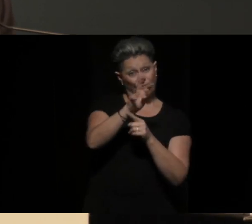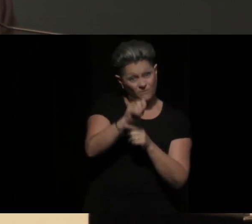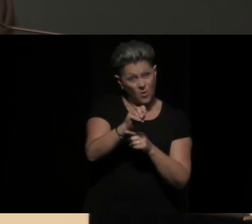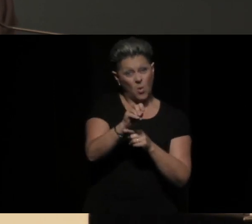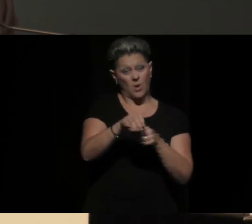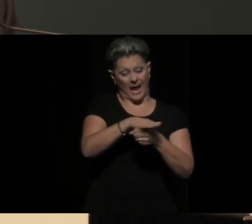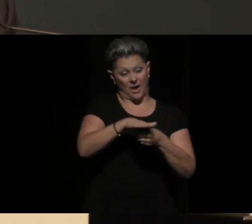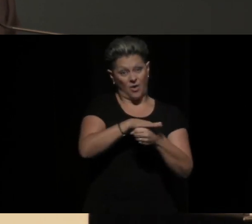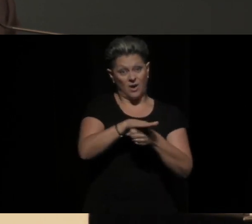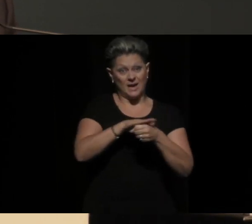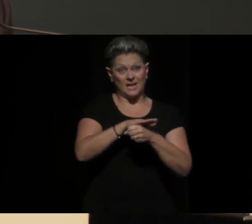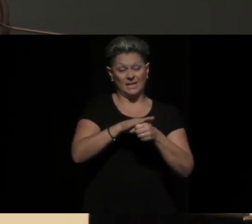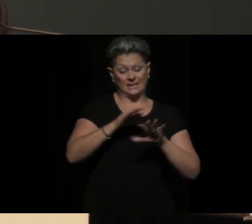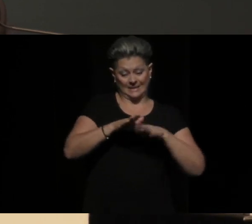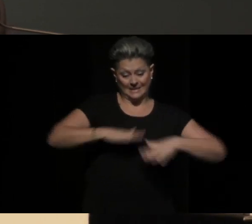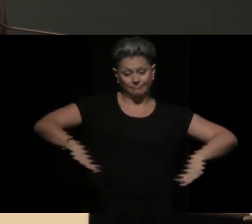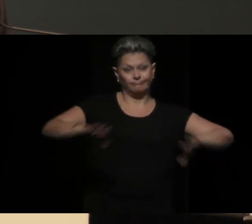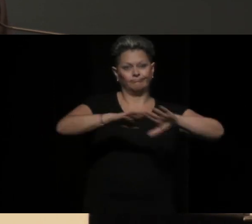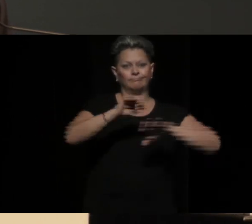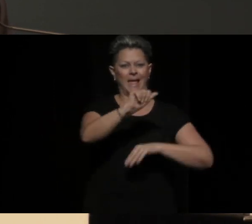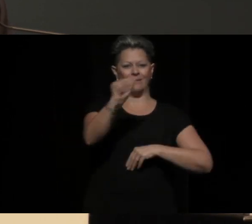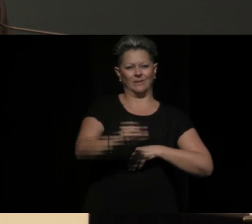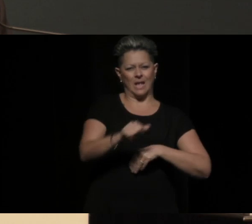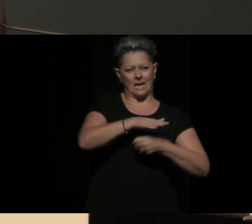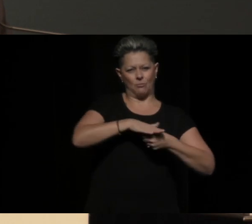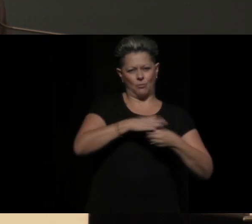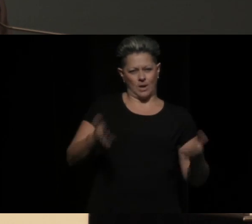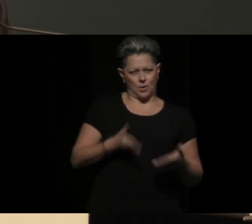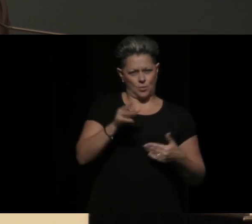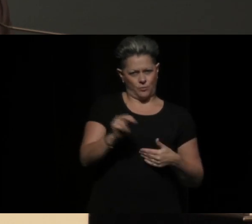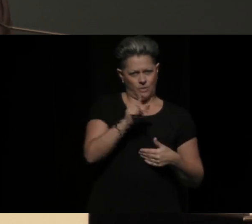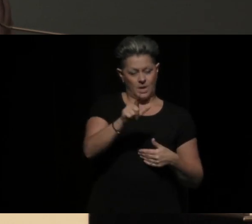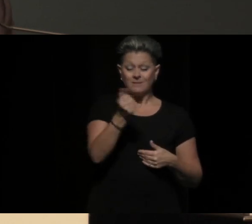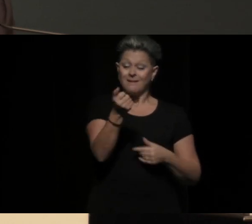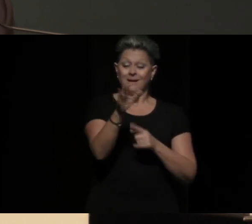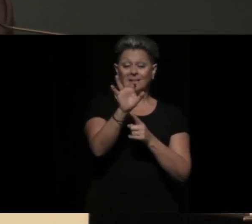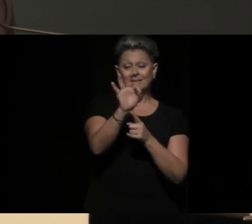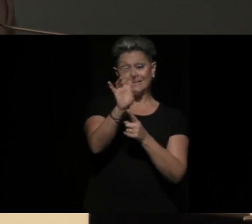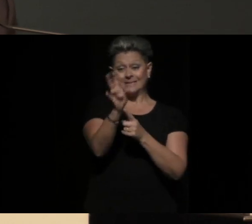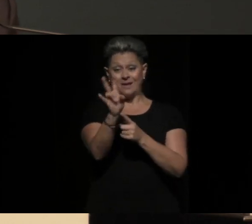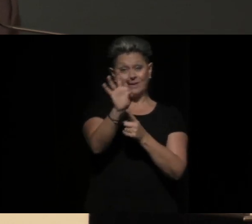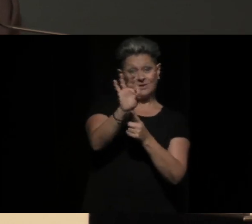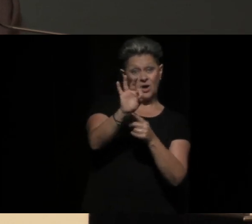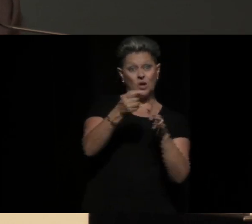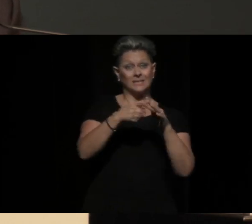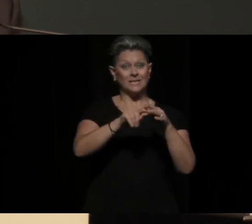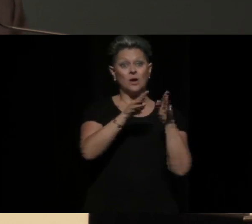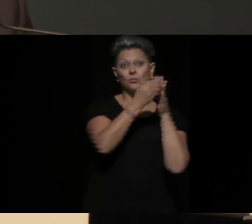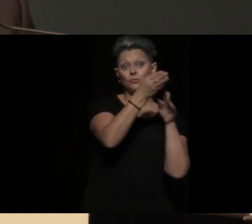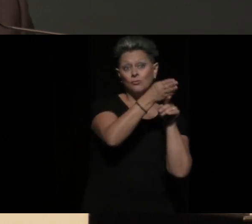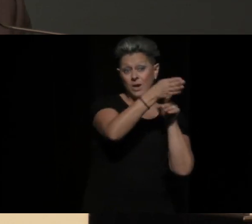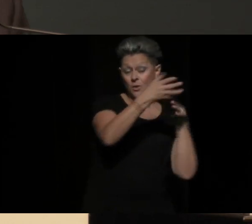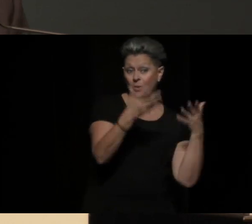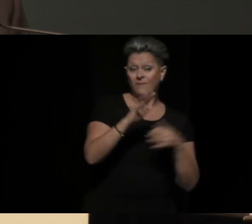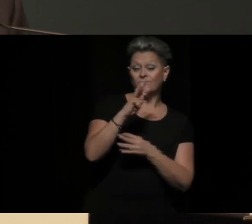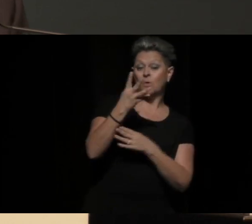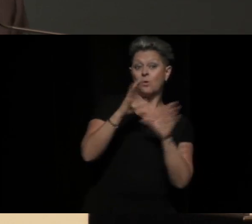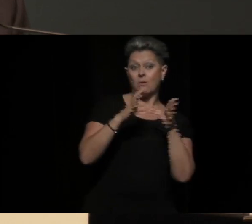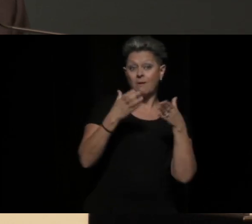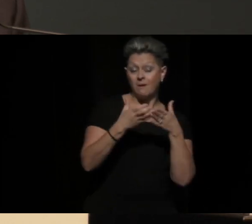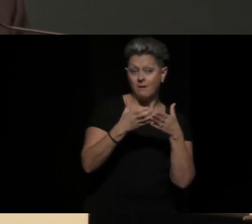the Avalon Peninsula. In 1979, he started his career as a fourth-class